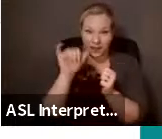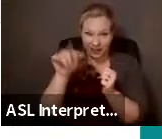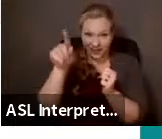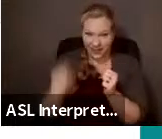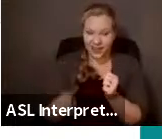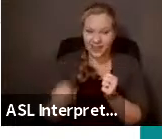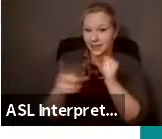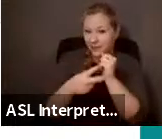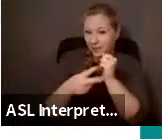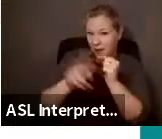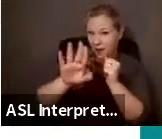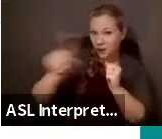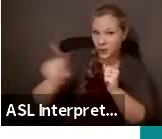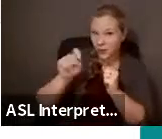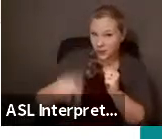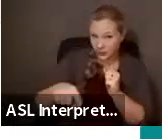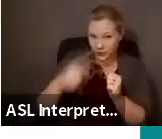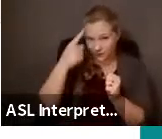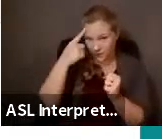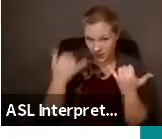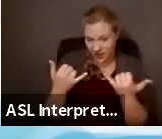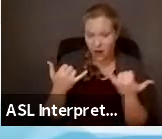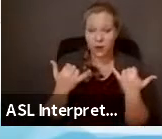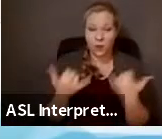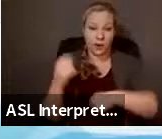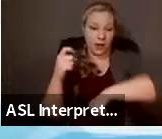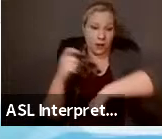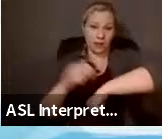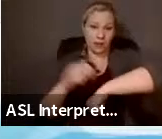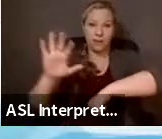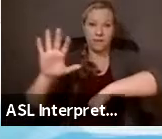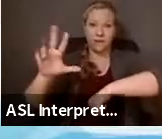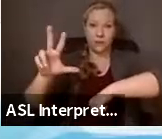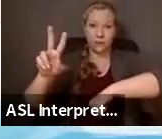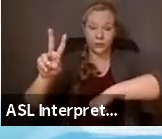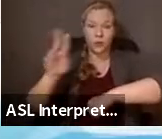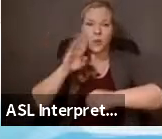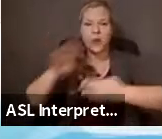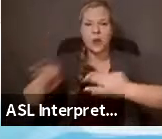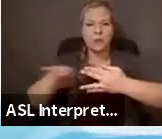questions until then. So right now it's 5:32. We're going to take about a